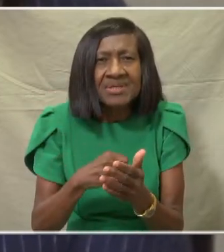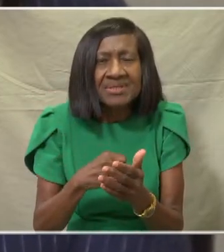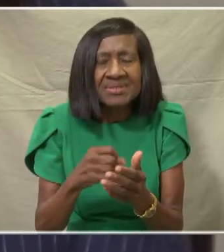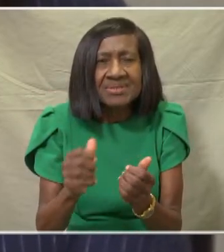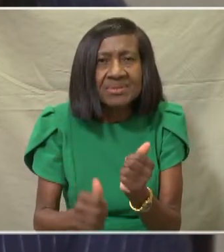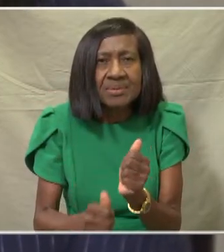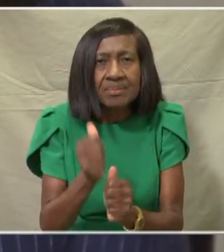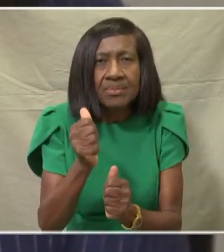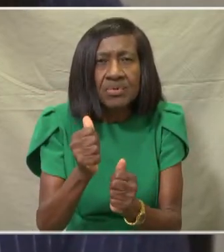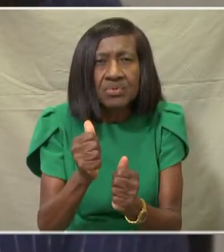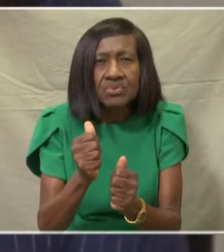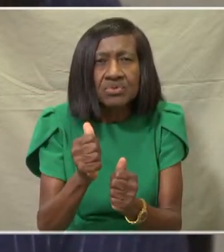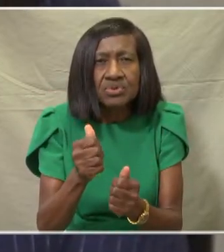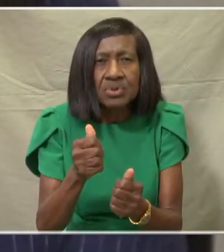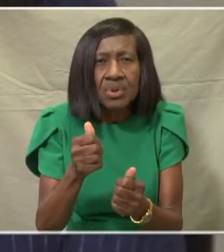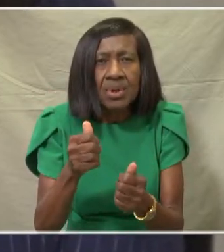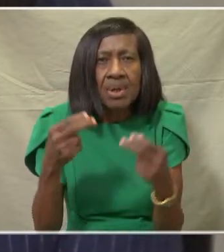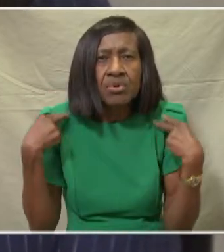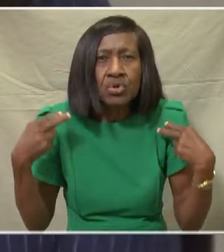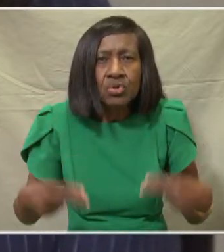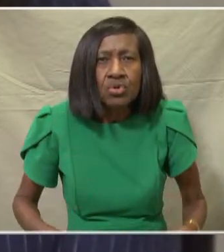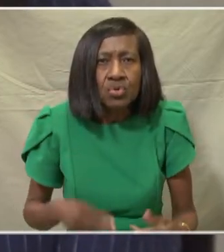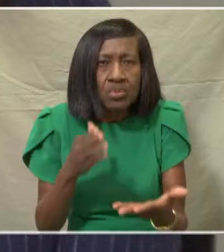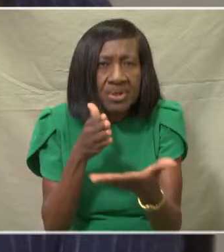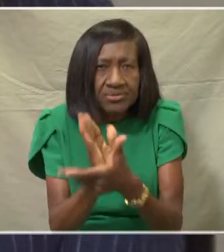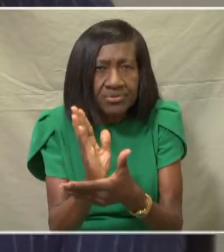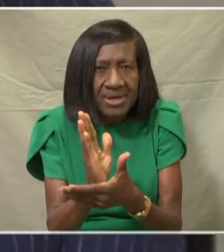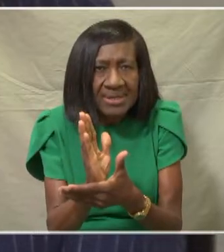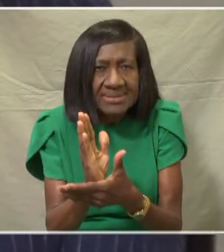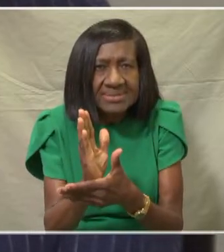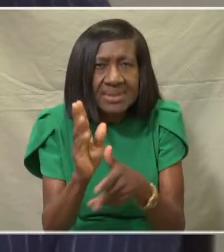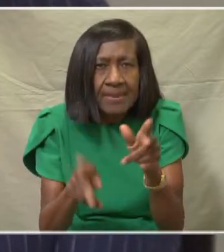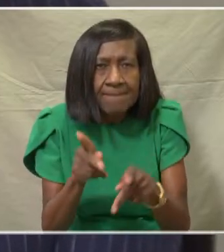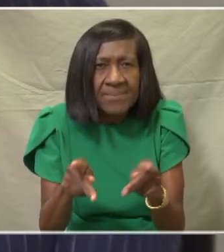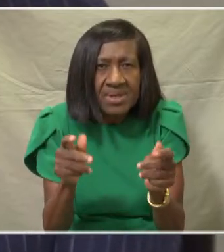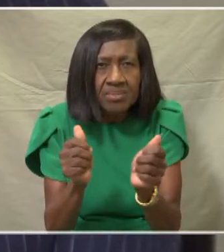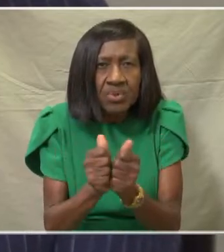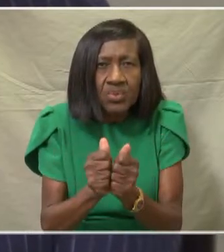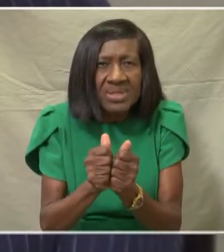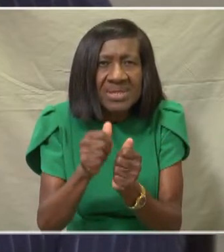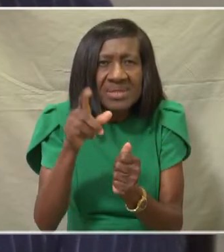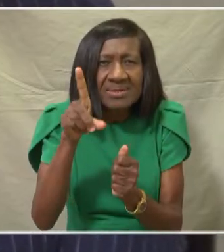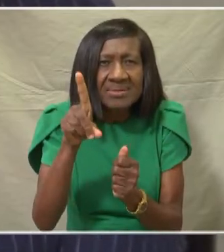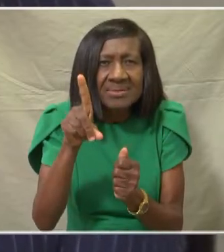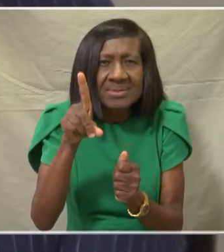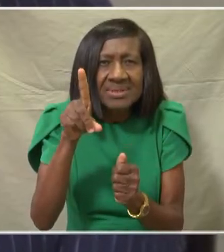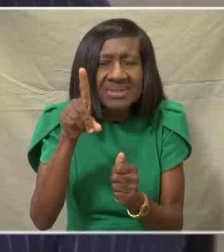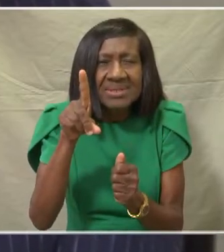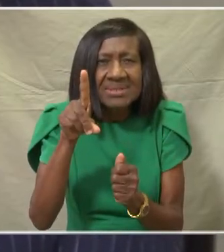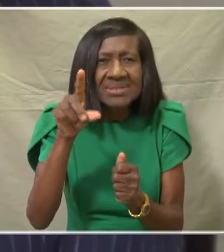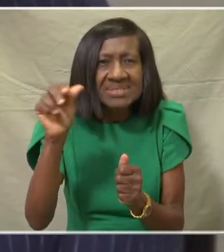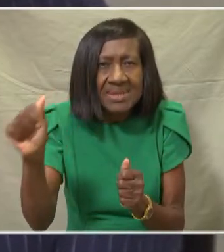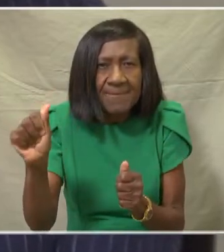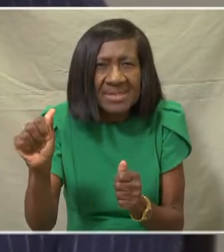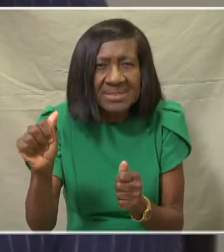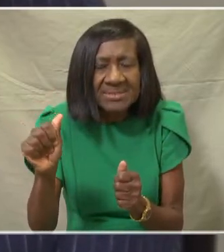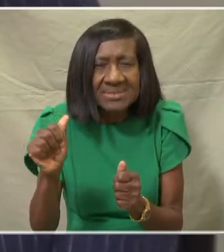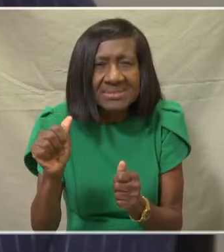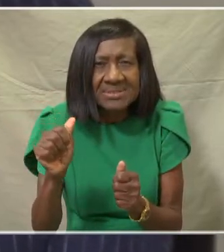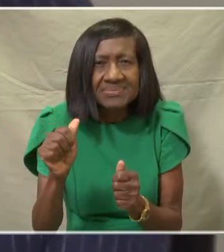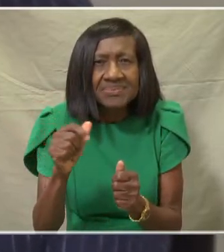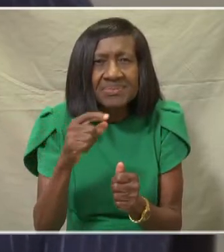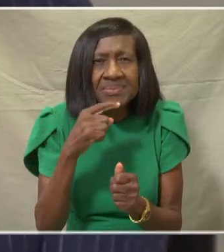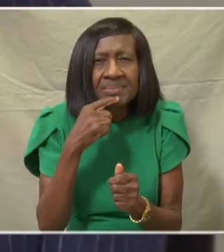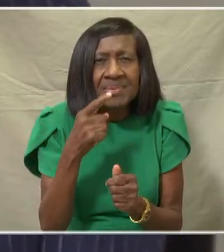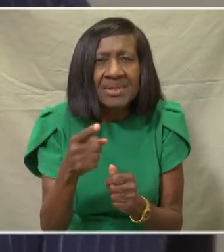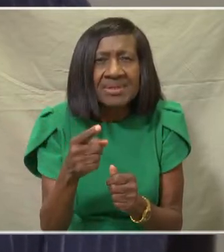is the Convention on the Rights of Persons with Disabilities, and the impact of that convention is really only